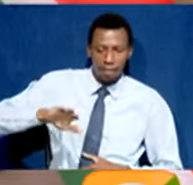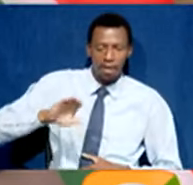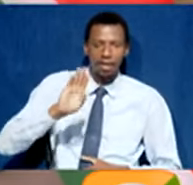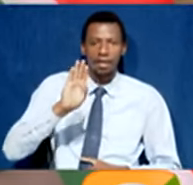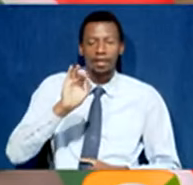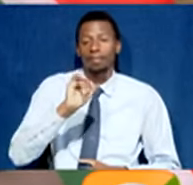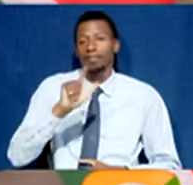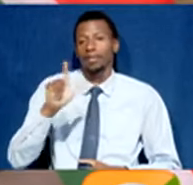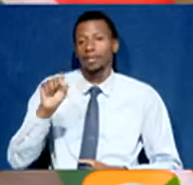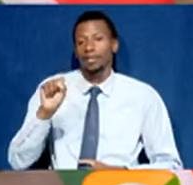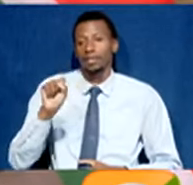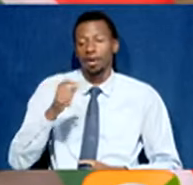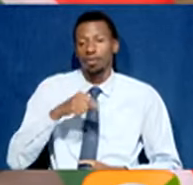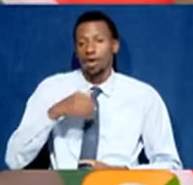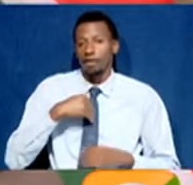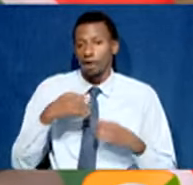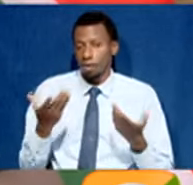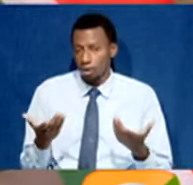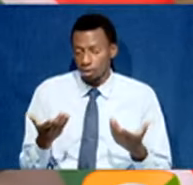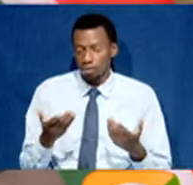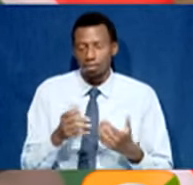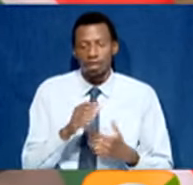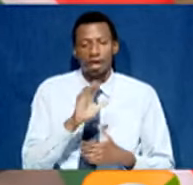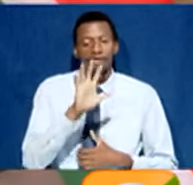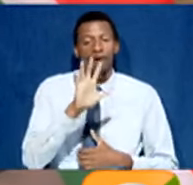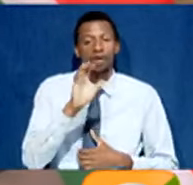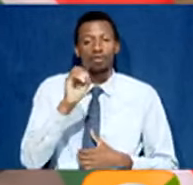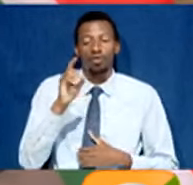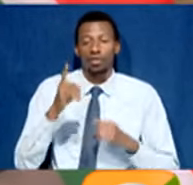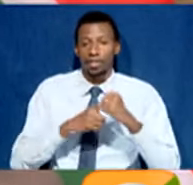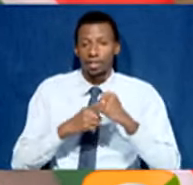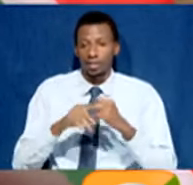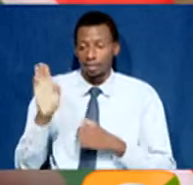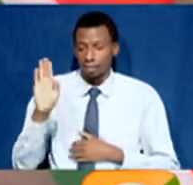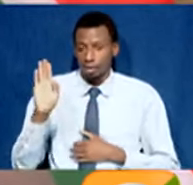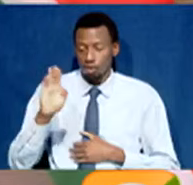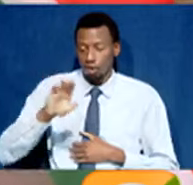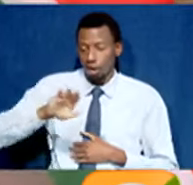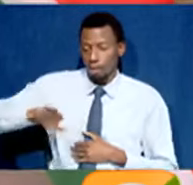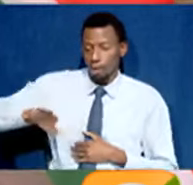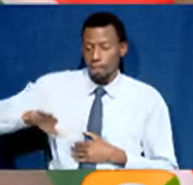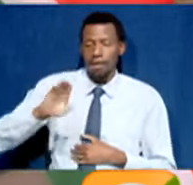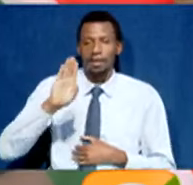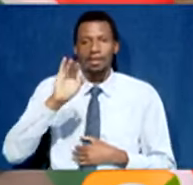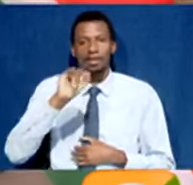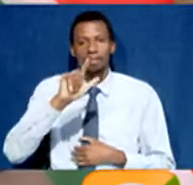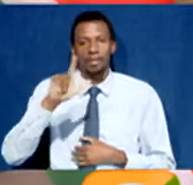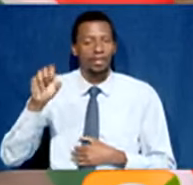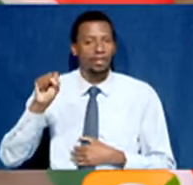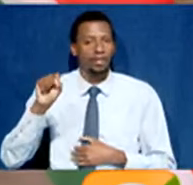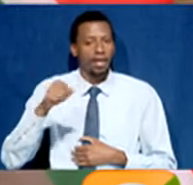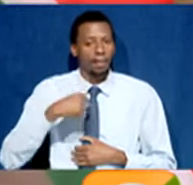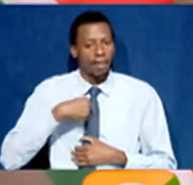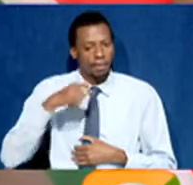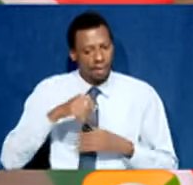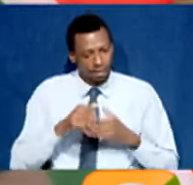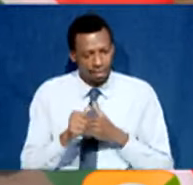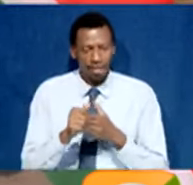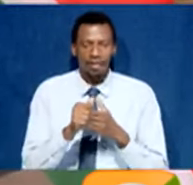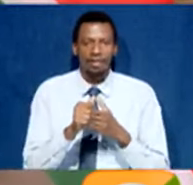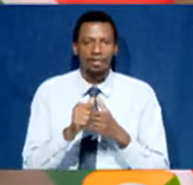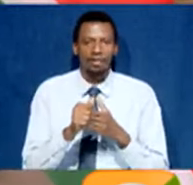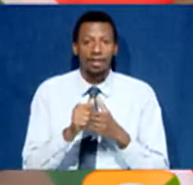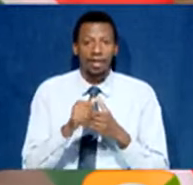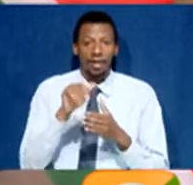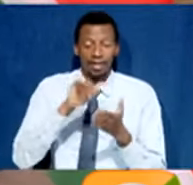506 billion of pending bills. You know, I need to lead the way. That's why I instructed staff in State House